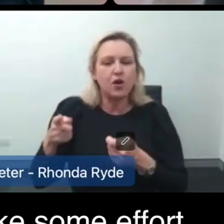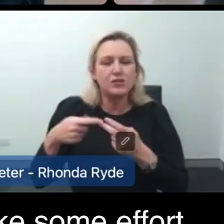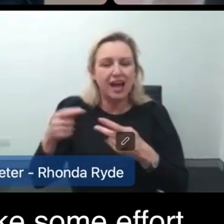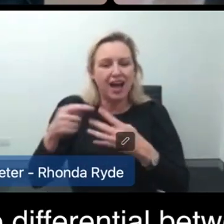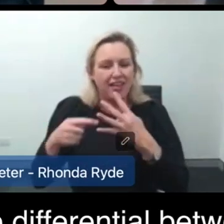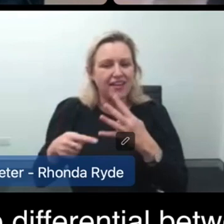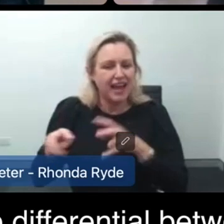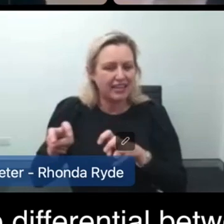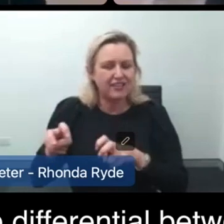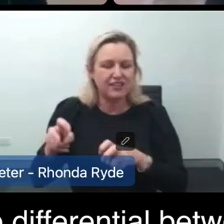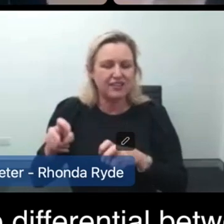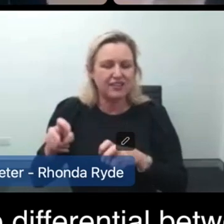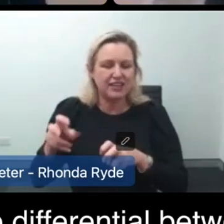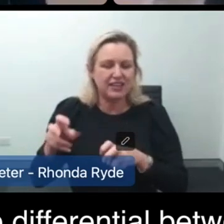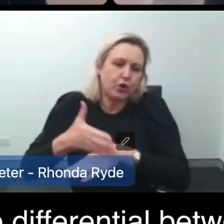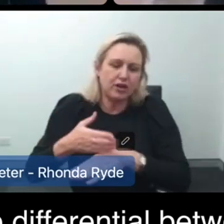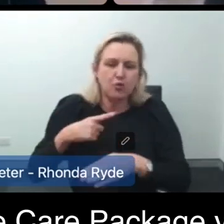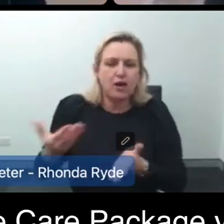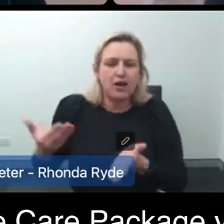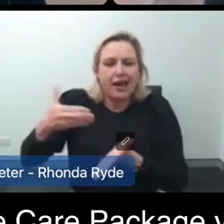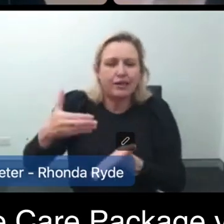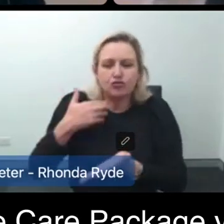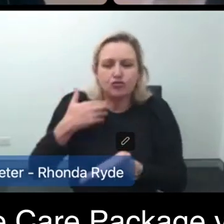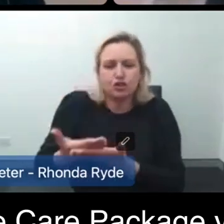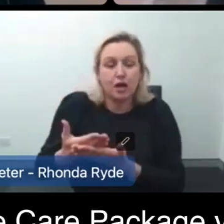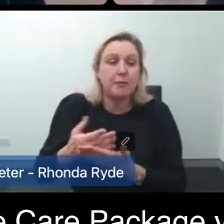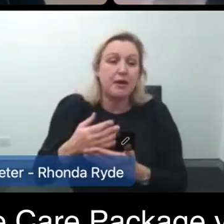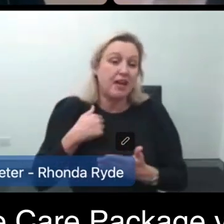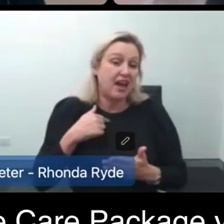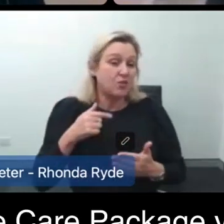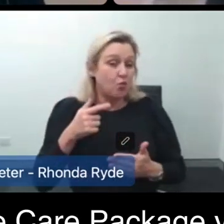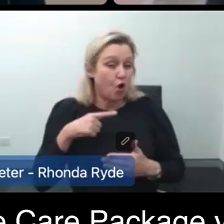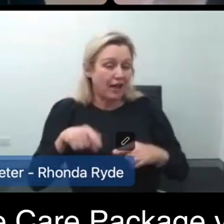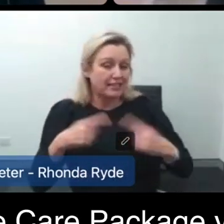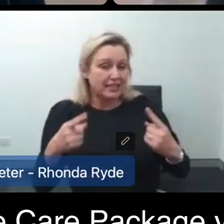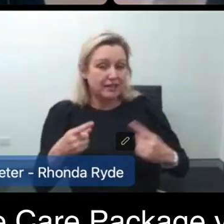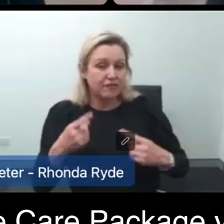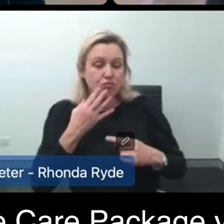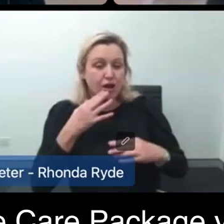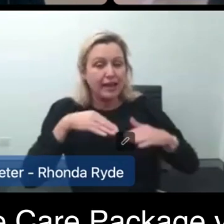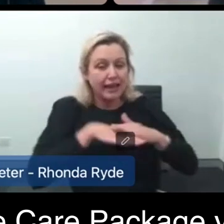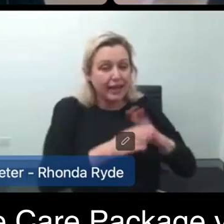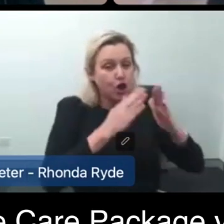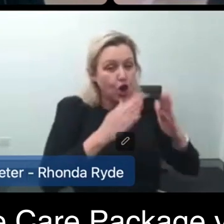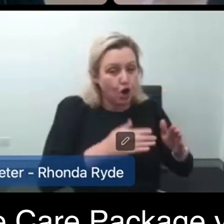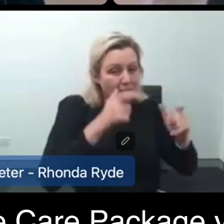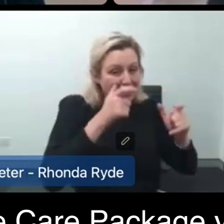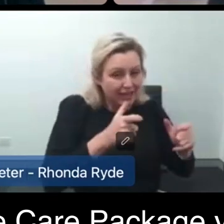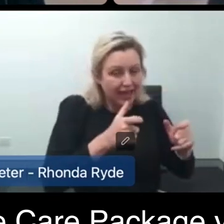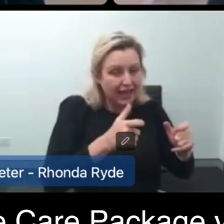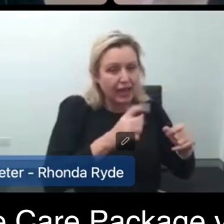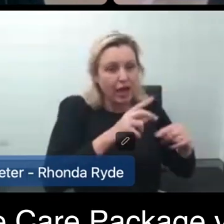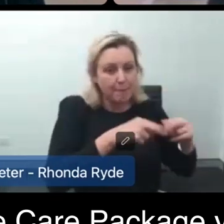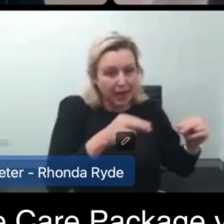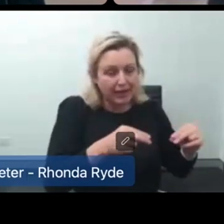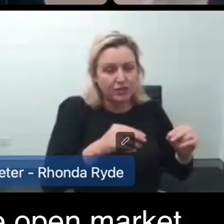effort. So that can explain some of the differential between perhaps what a price is in a home care package to a home care